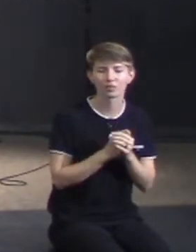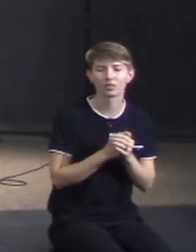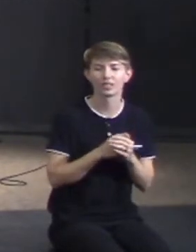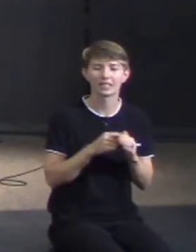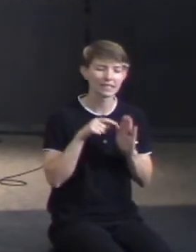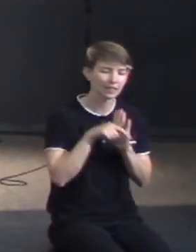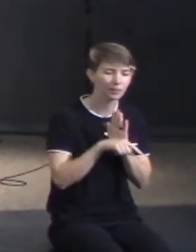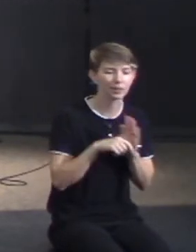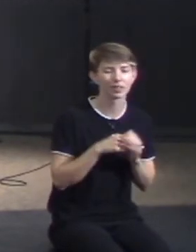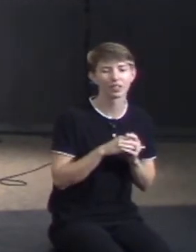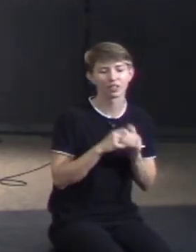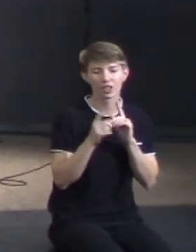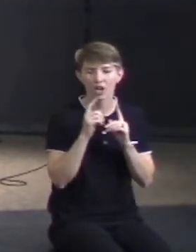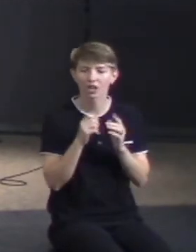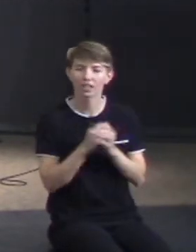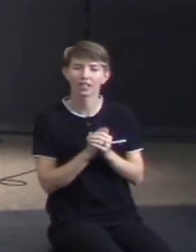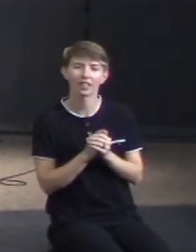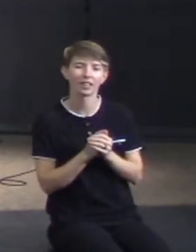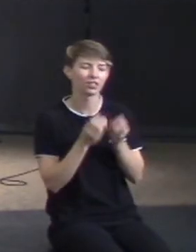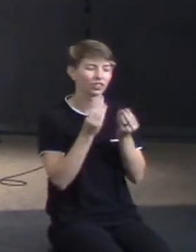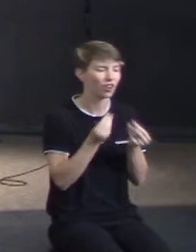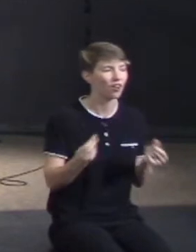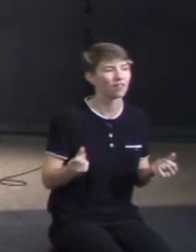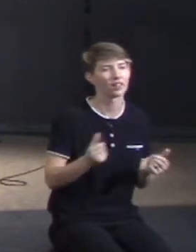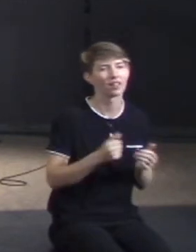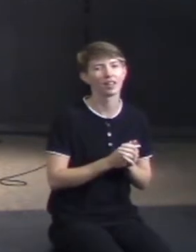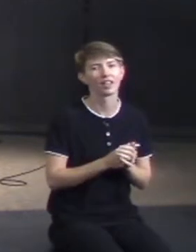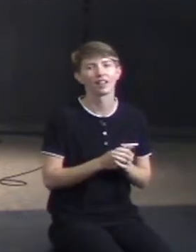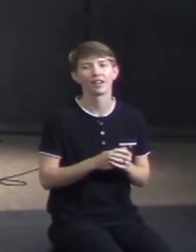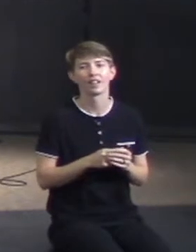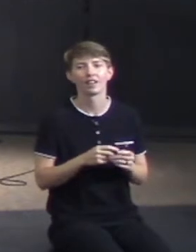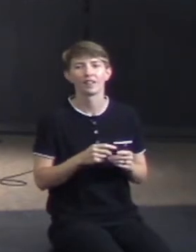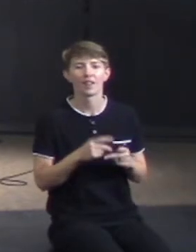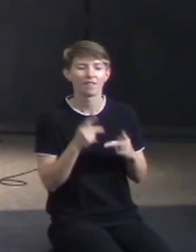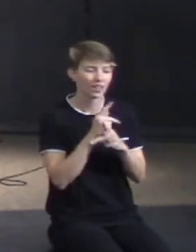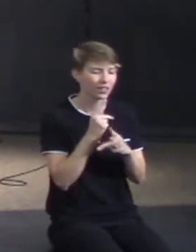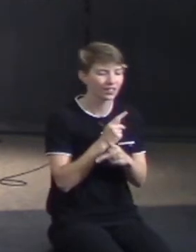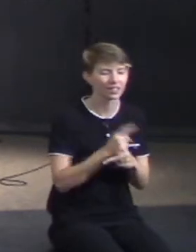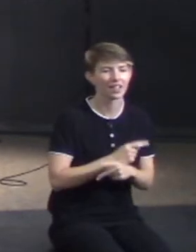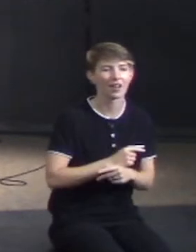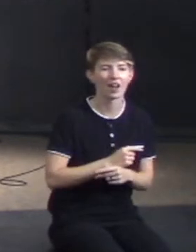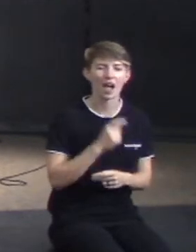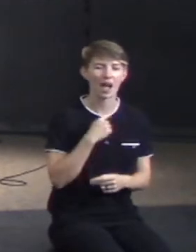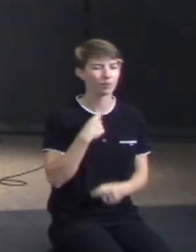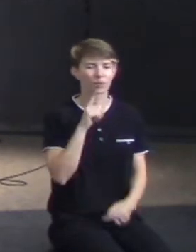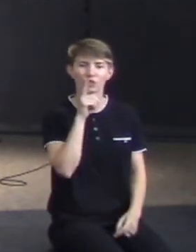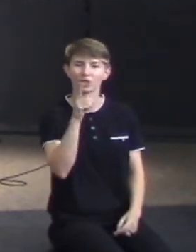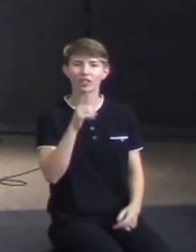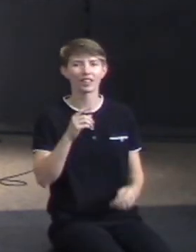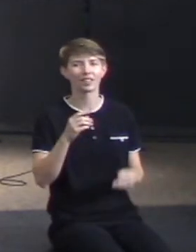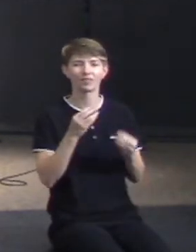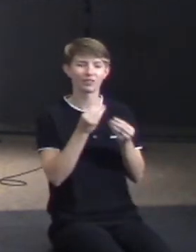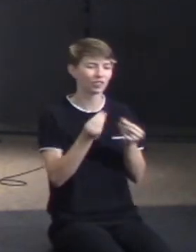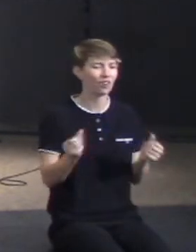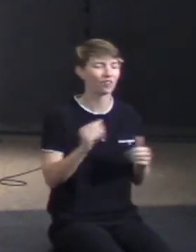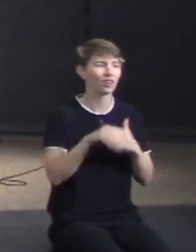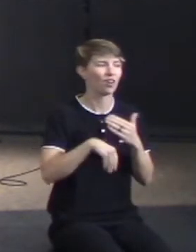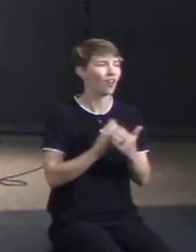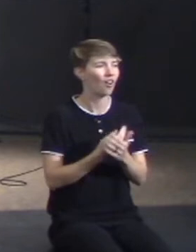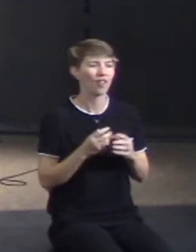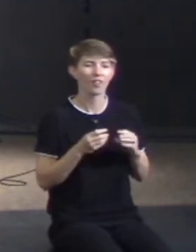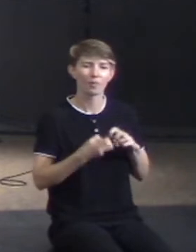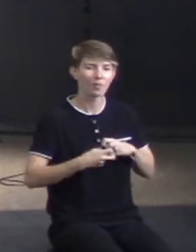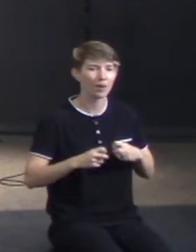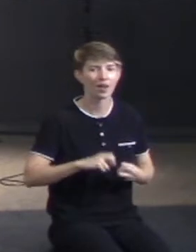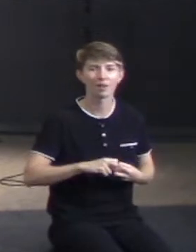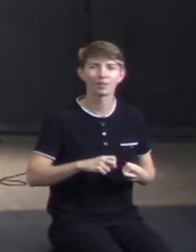out. You know, kind of, I mean, I'm sure they solved all the problems in the world and in the church. Probably told no one, but